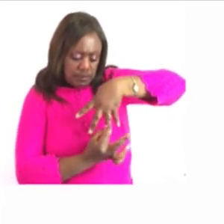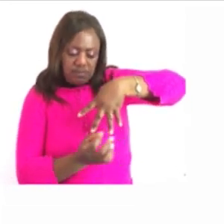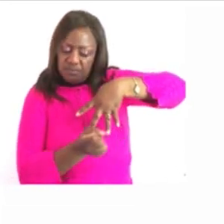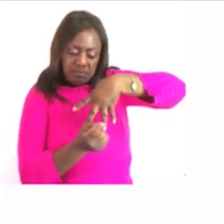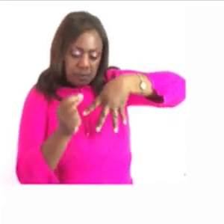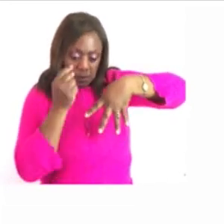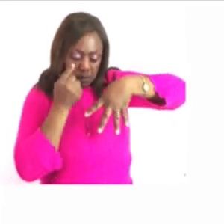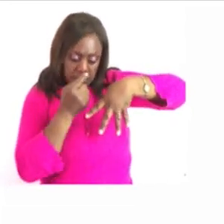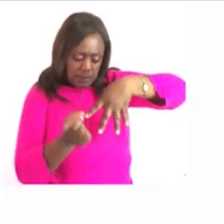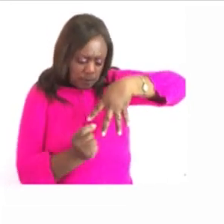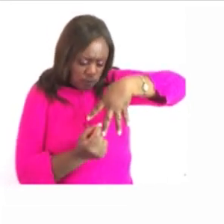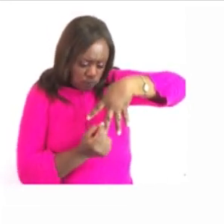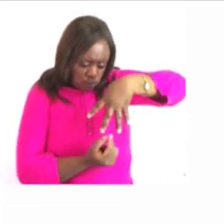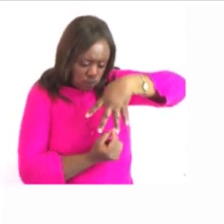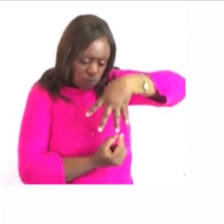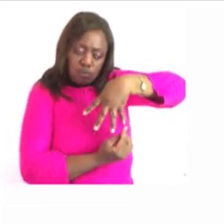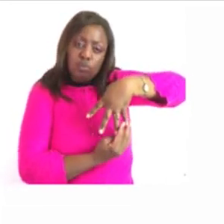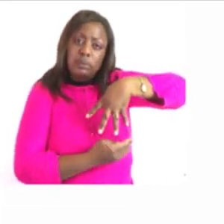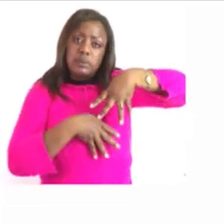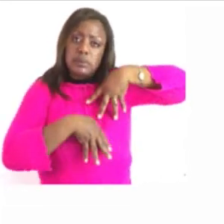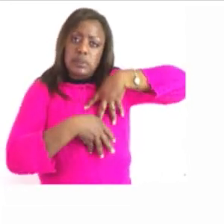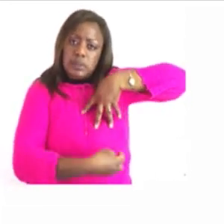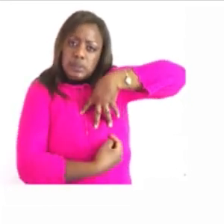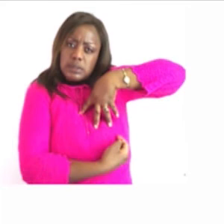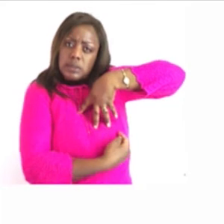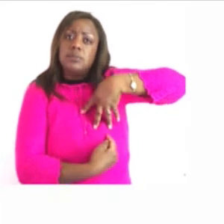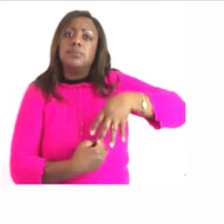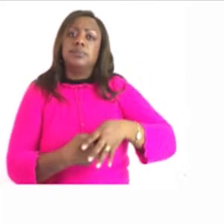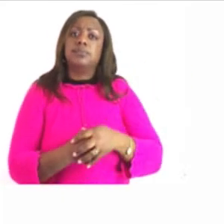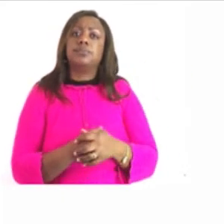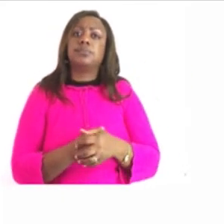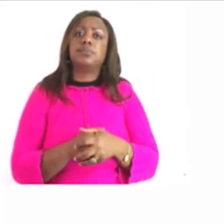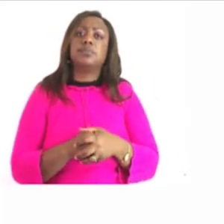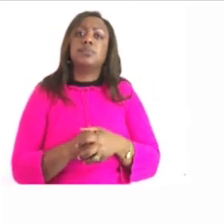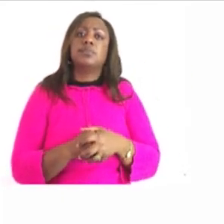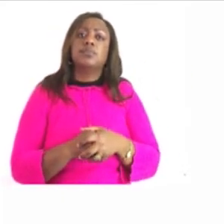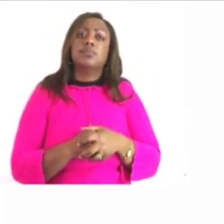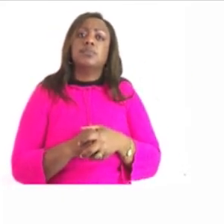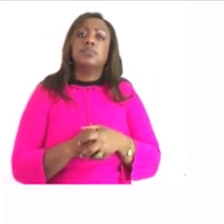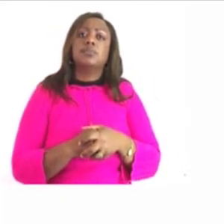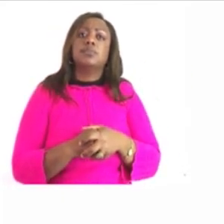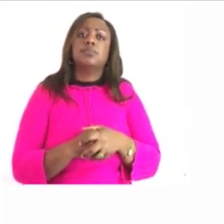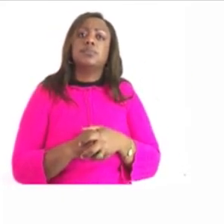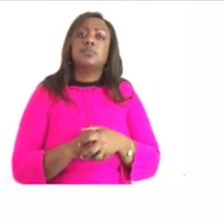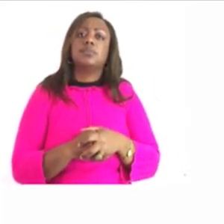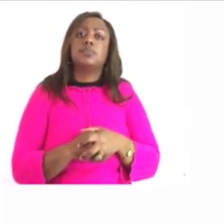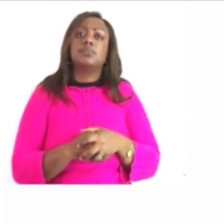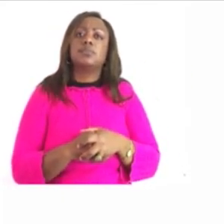And even if you see lungs of an animal, you won't be able to see them because they are very, very small. And they are within the lungs.